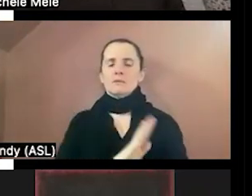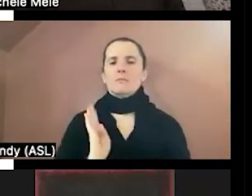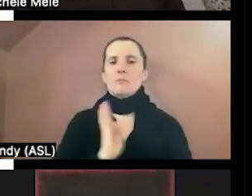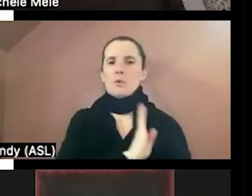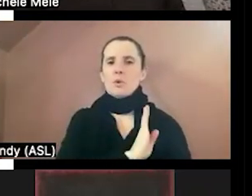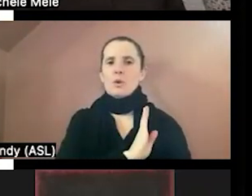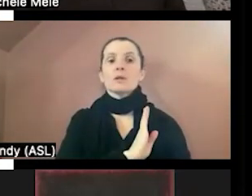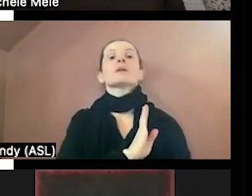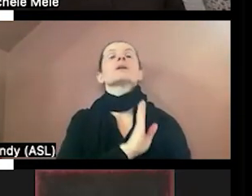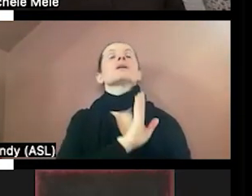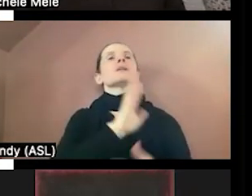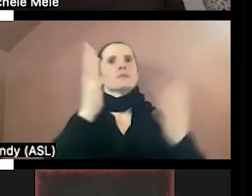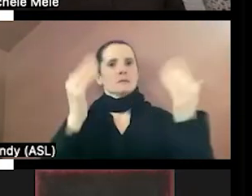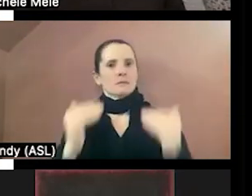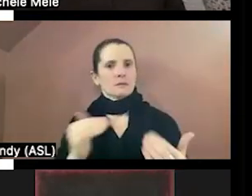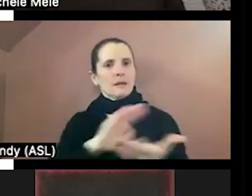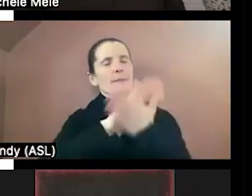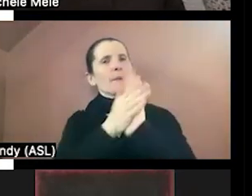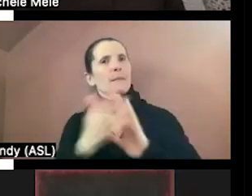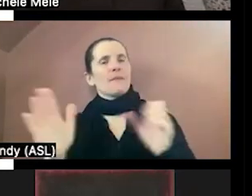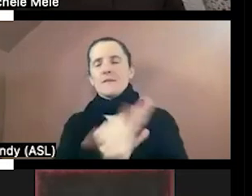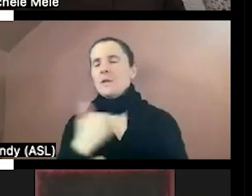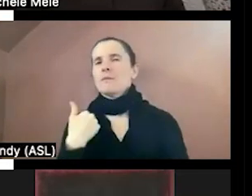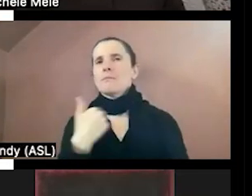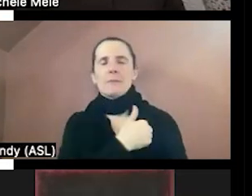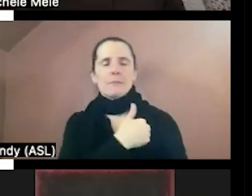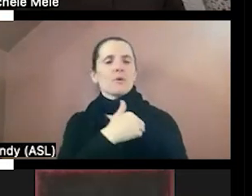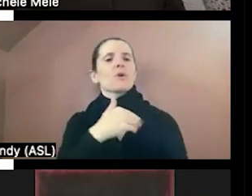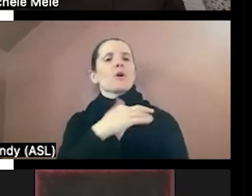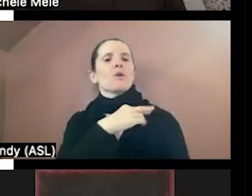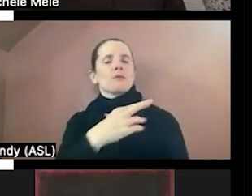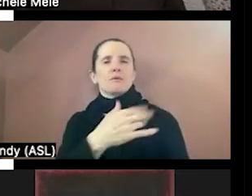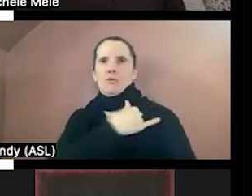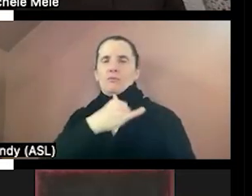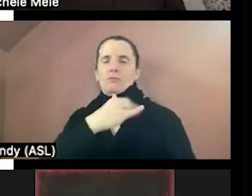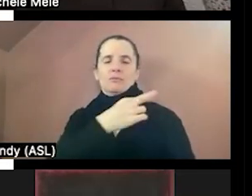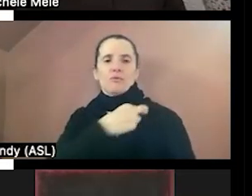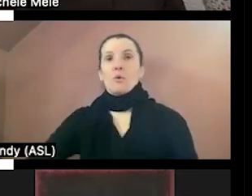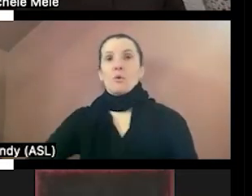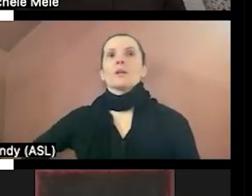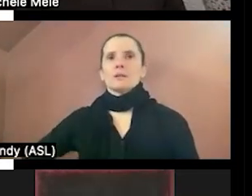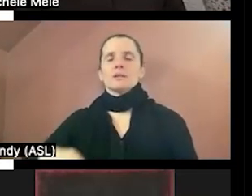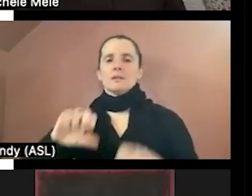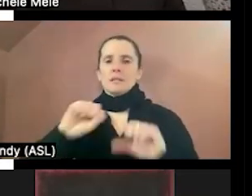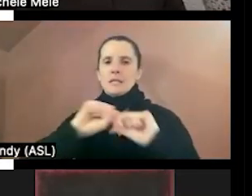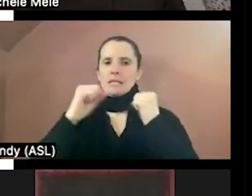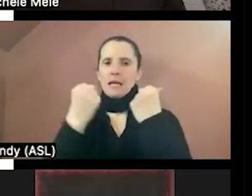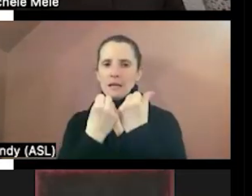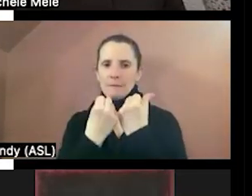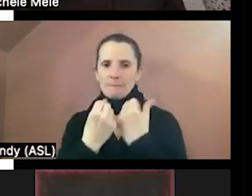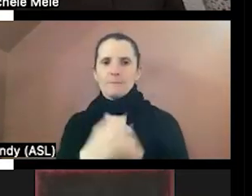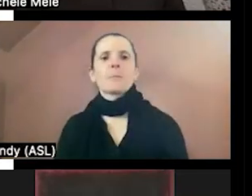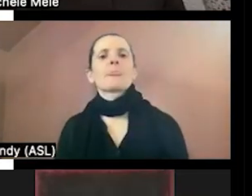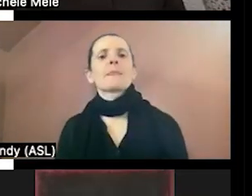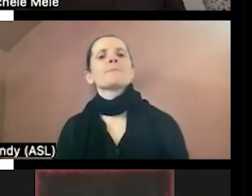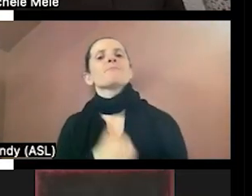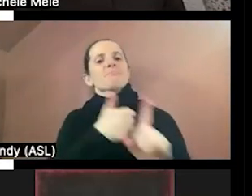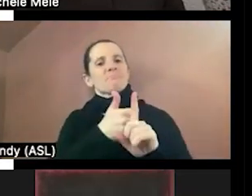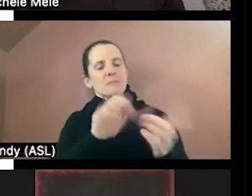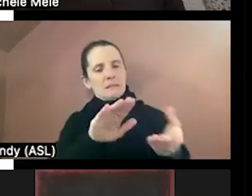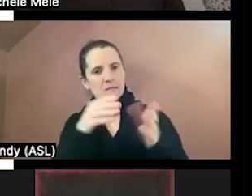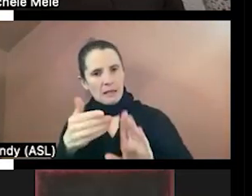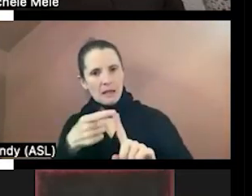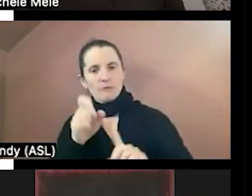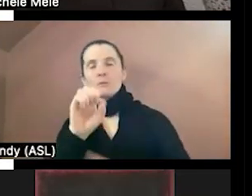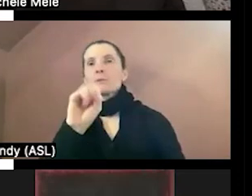Royal Society. He kept the Lucasian chair until his death, out of scurvy, in April 1739 at the age of